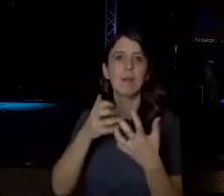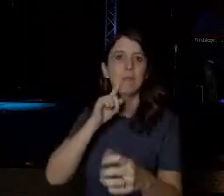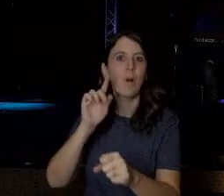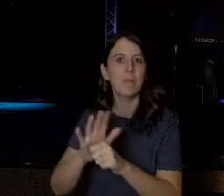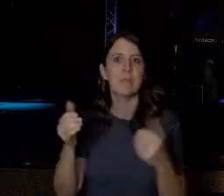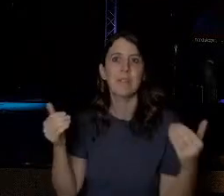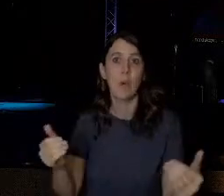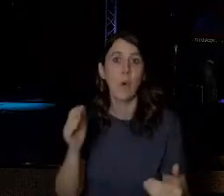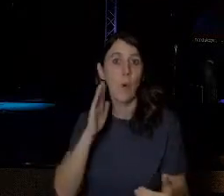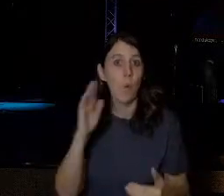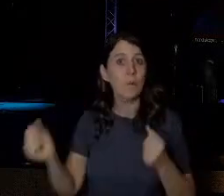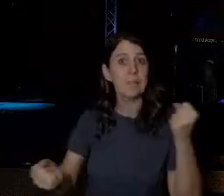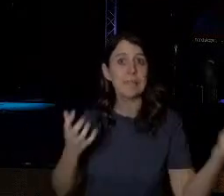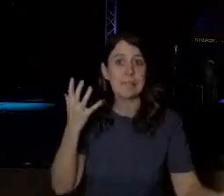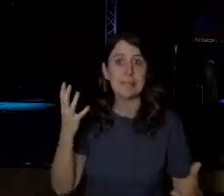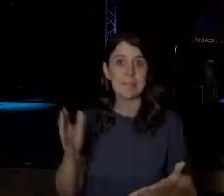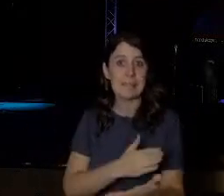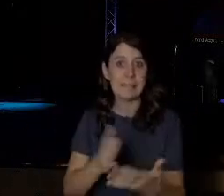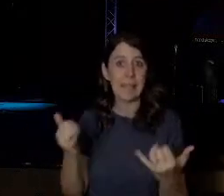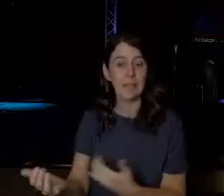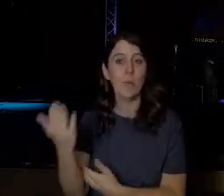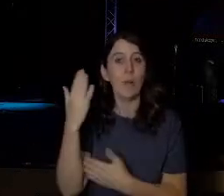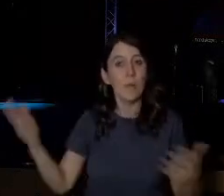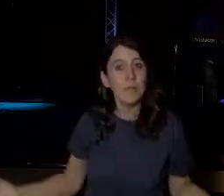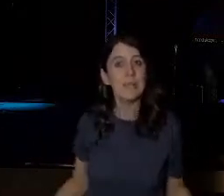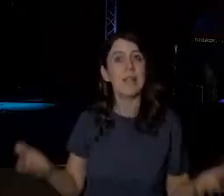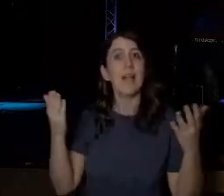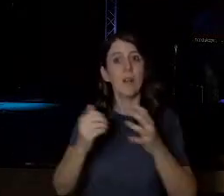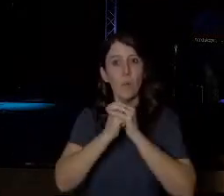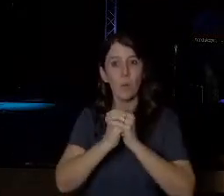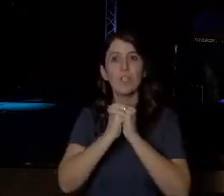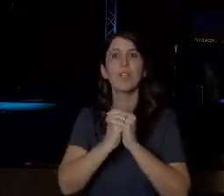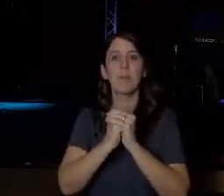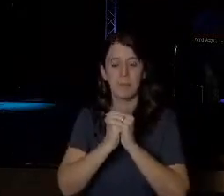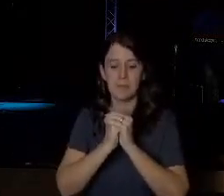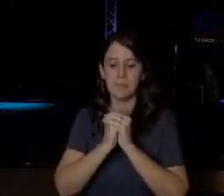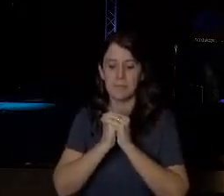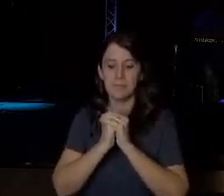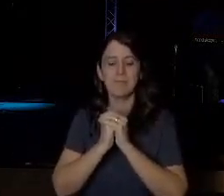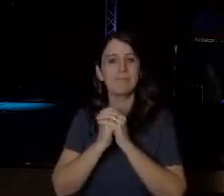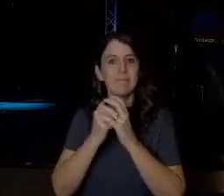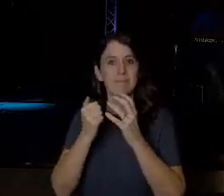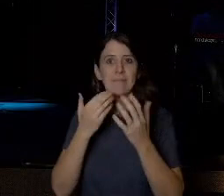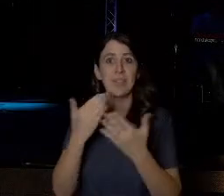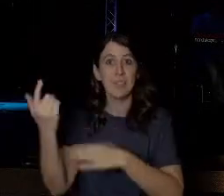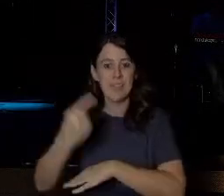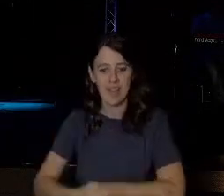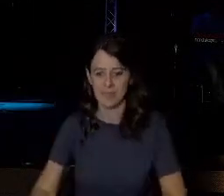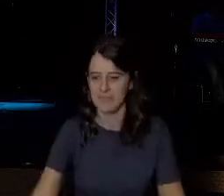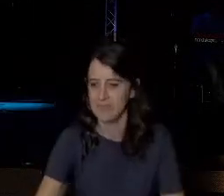know, we're going to sing a song this morning. I just want you to stand with me as we worship, and it's a good day.